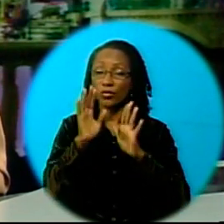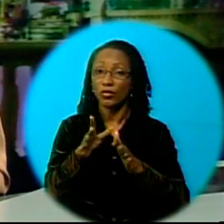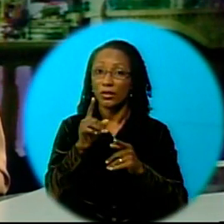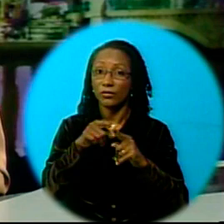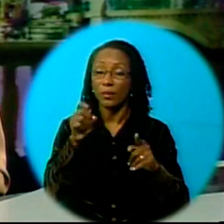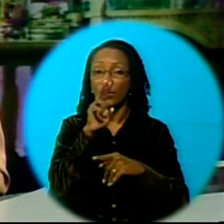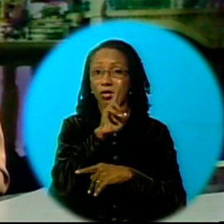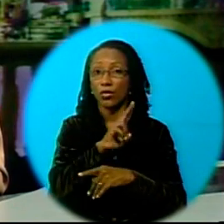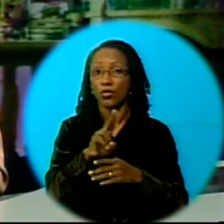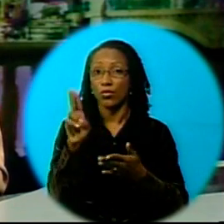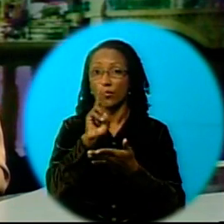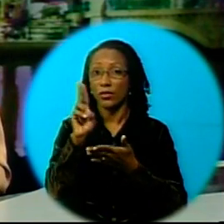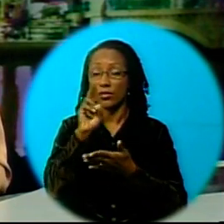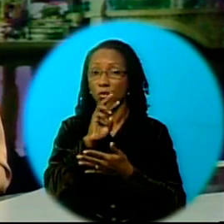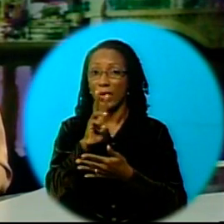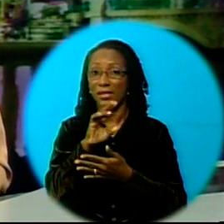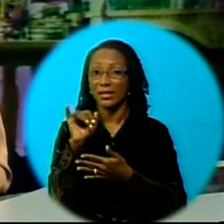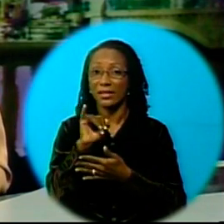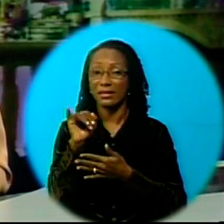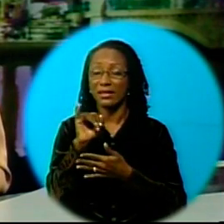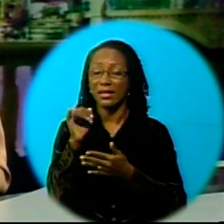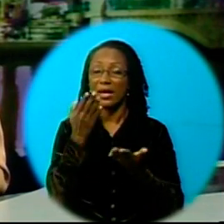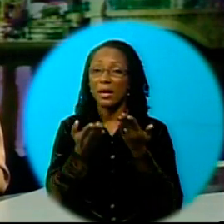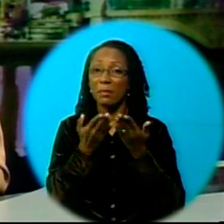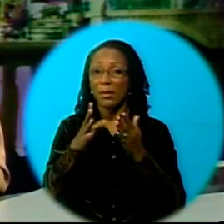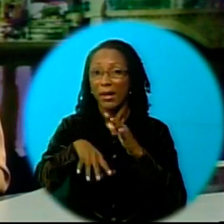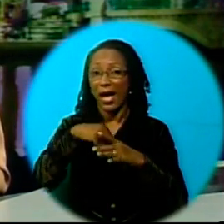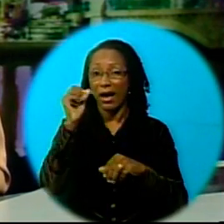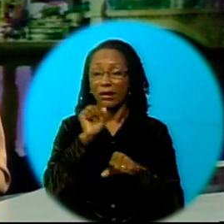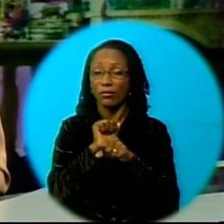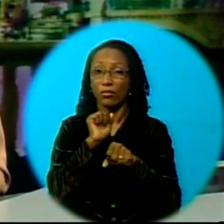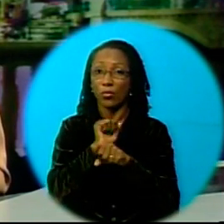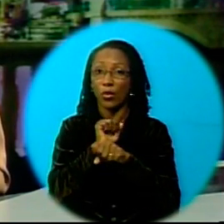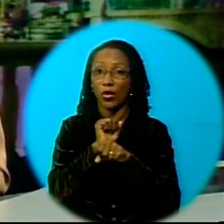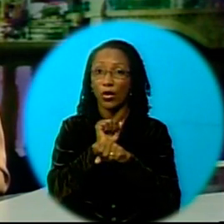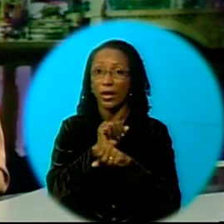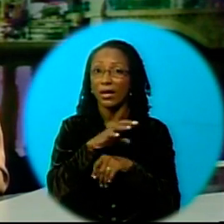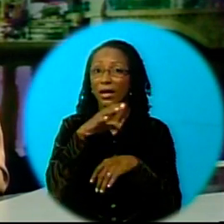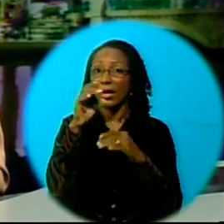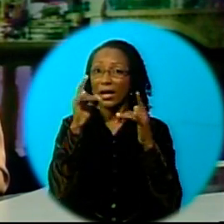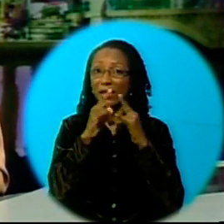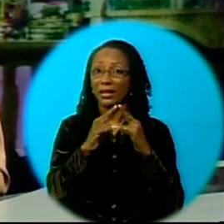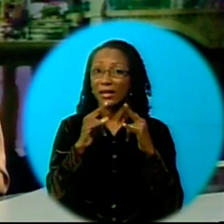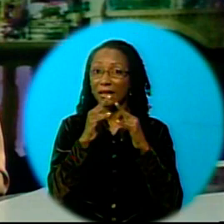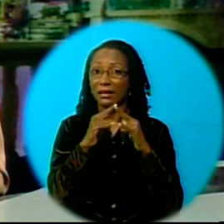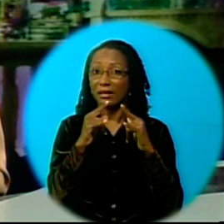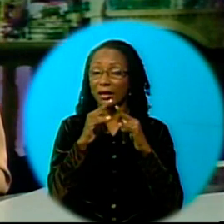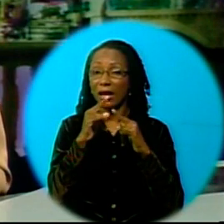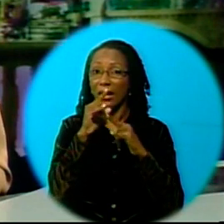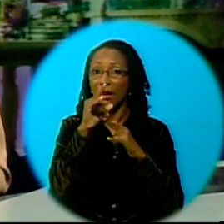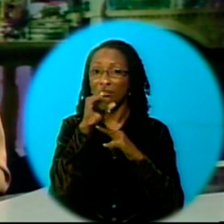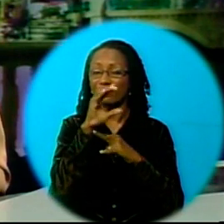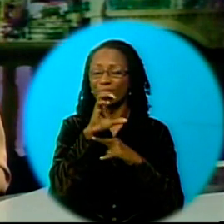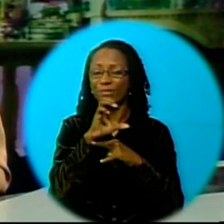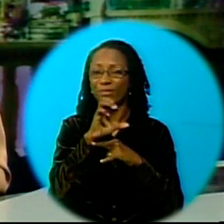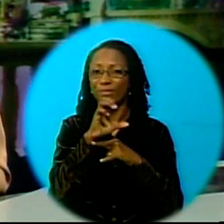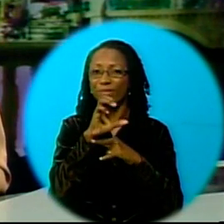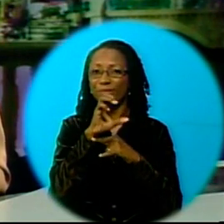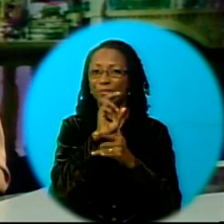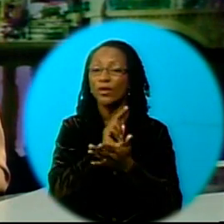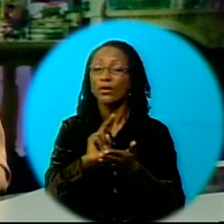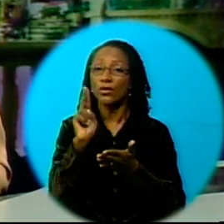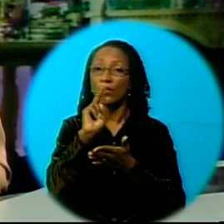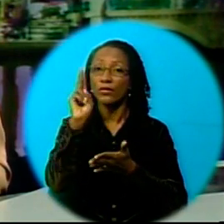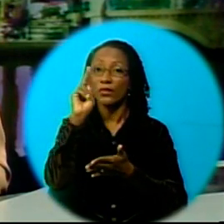a job this semester. This as the campus reviews the fallout from government's tuition policy. News of this from